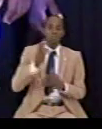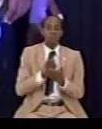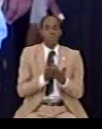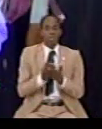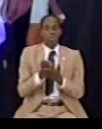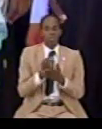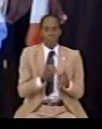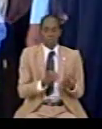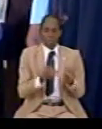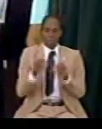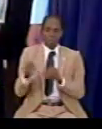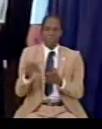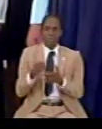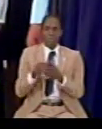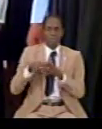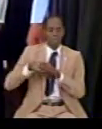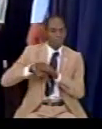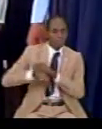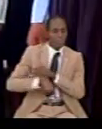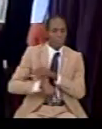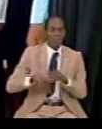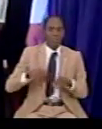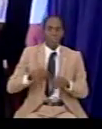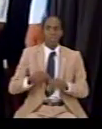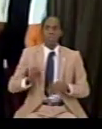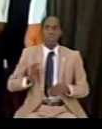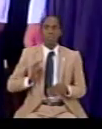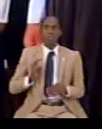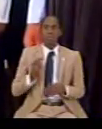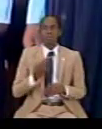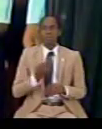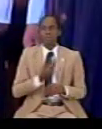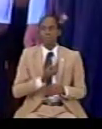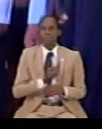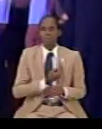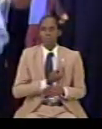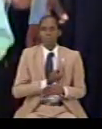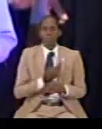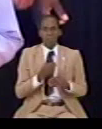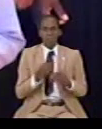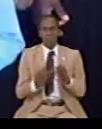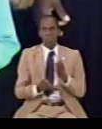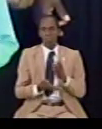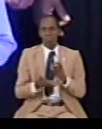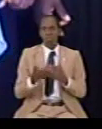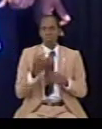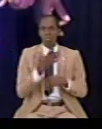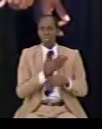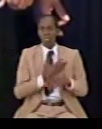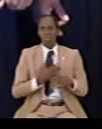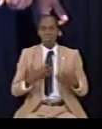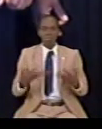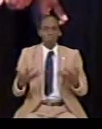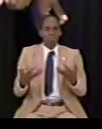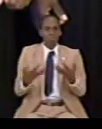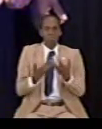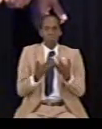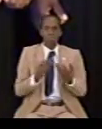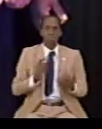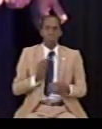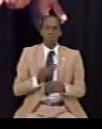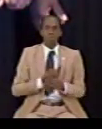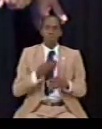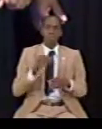truths planted deep in us, shape and fashion